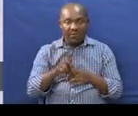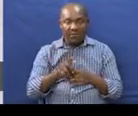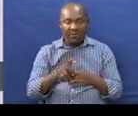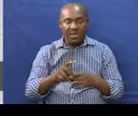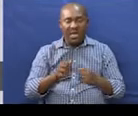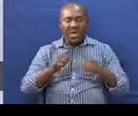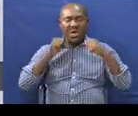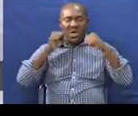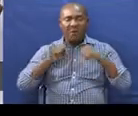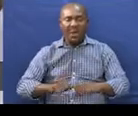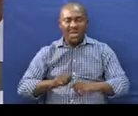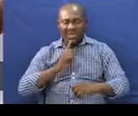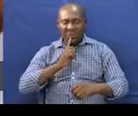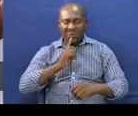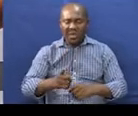commanding